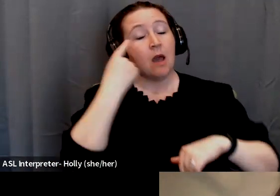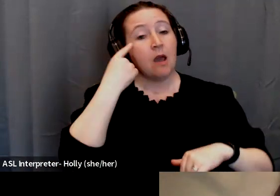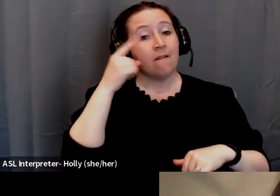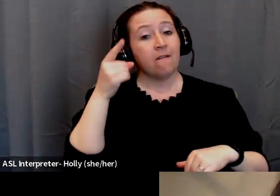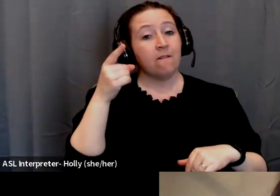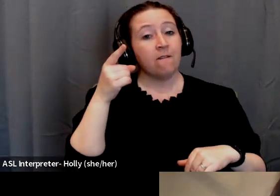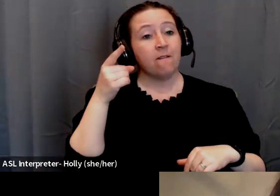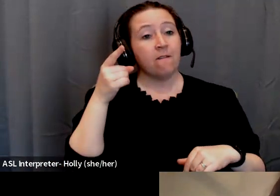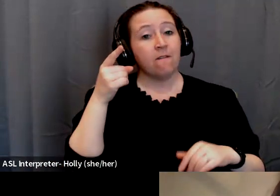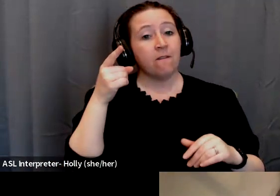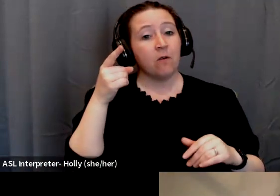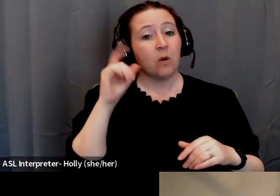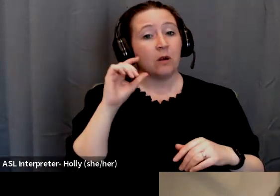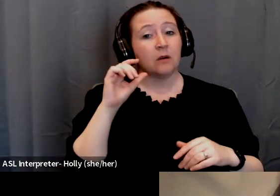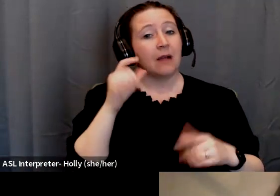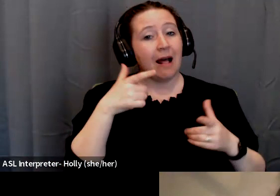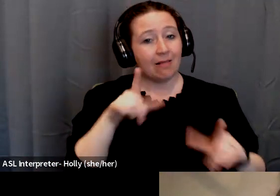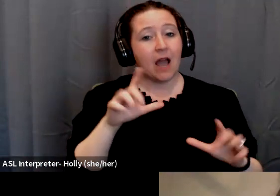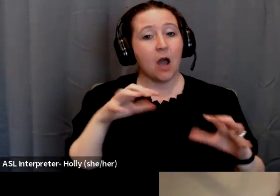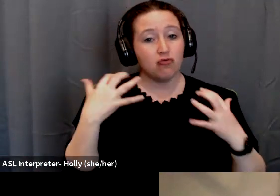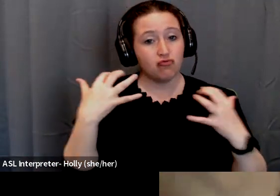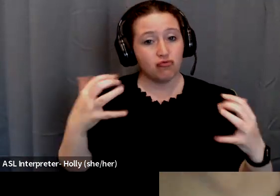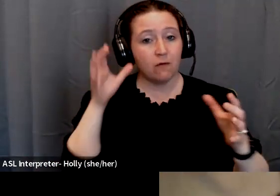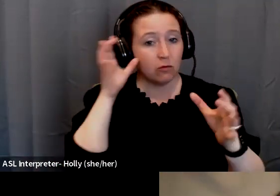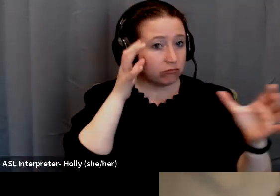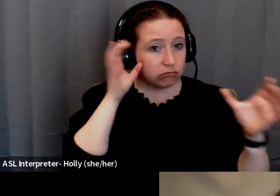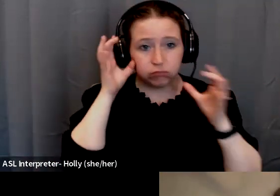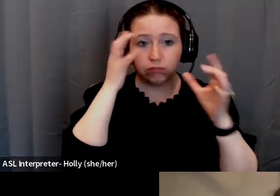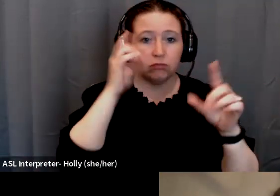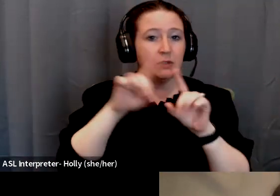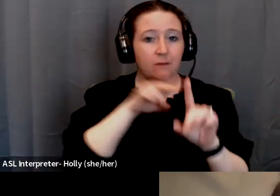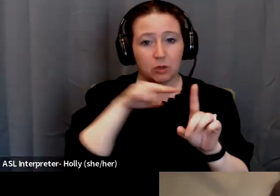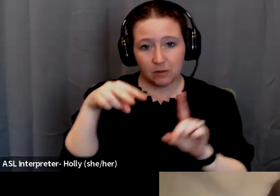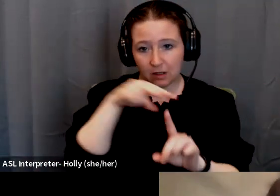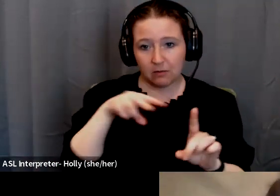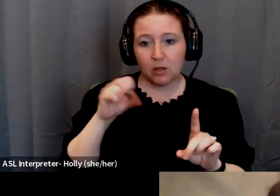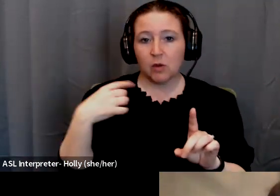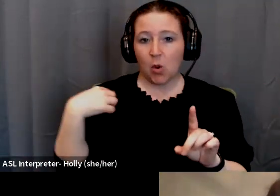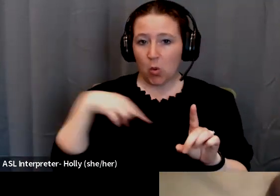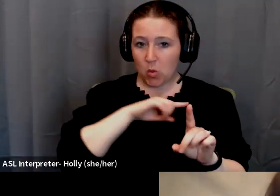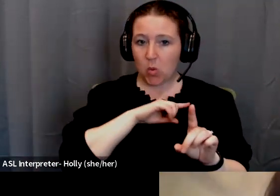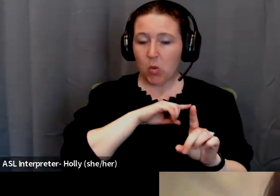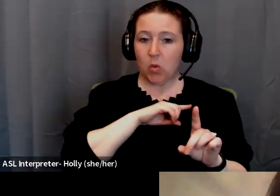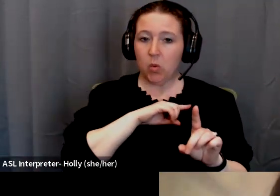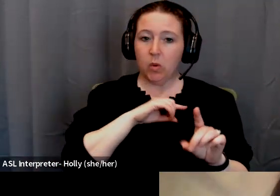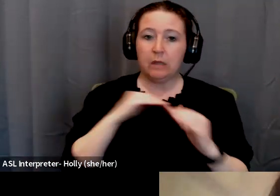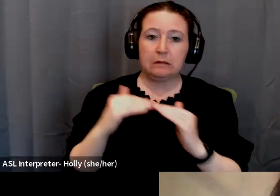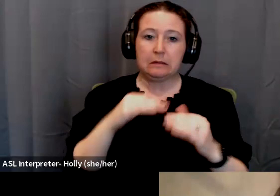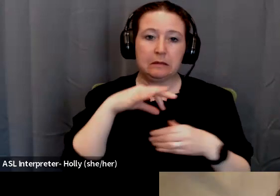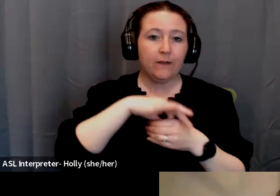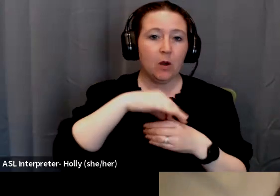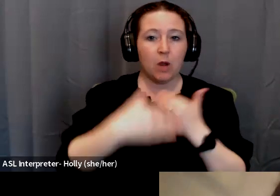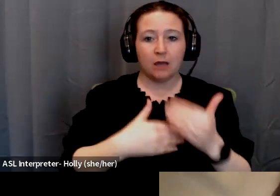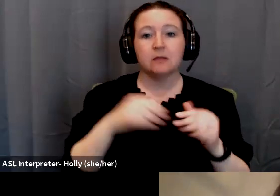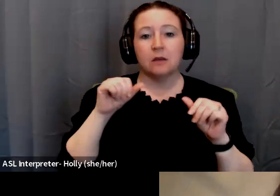open to hearing all the different views so that we, in a small d democratic process, can operate